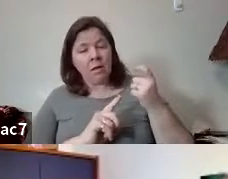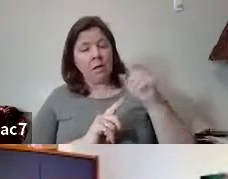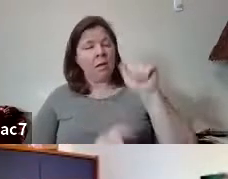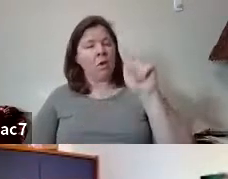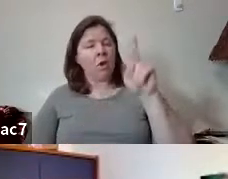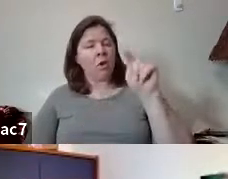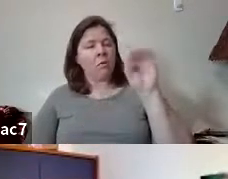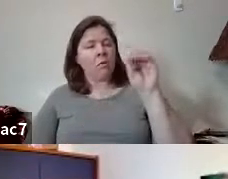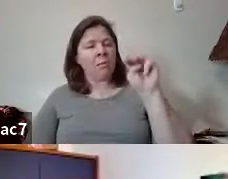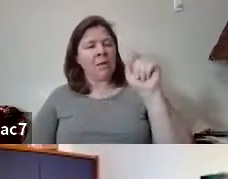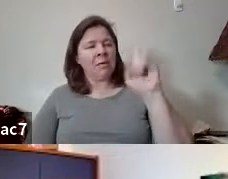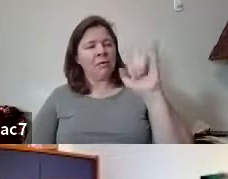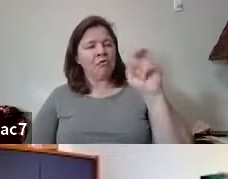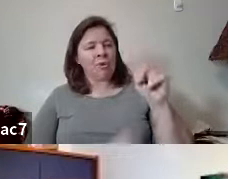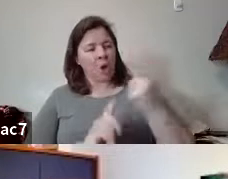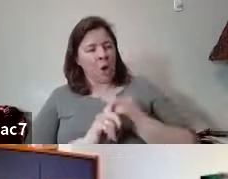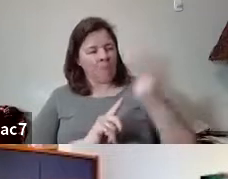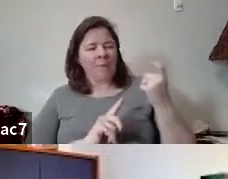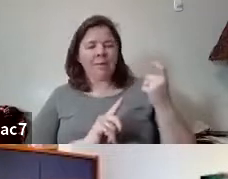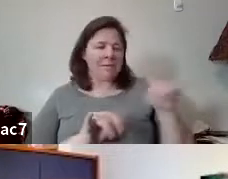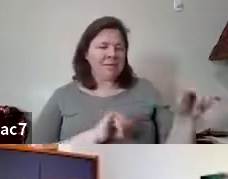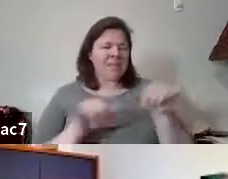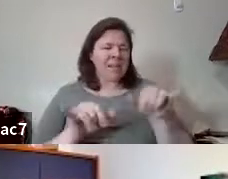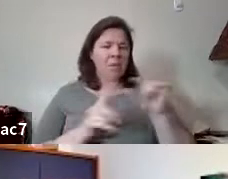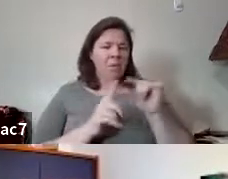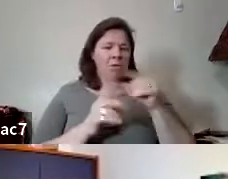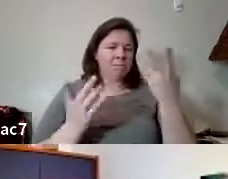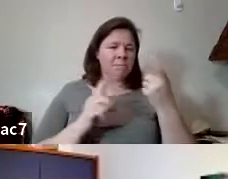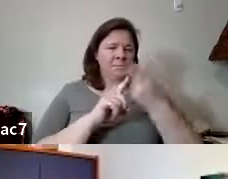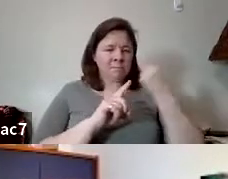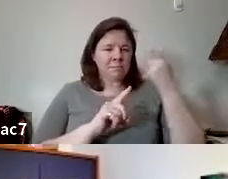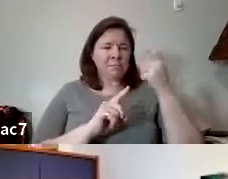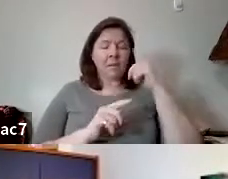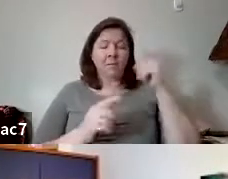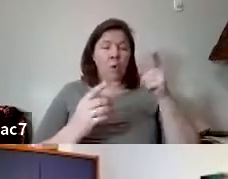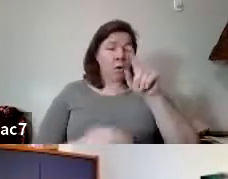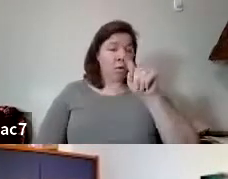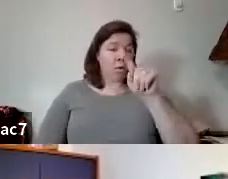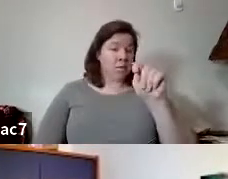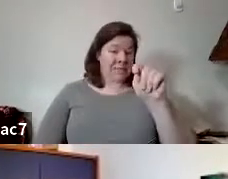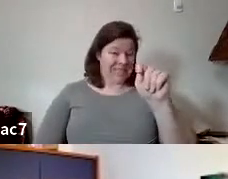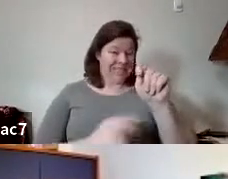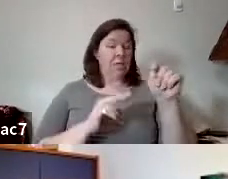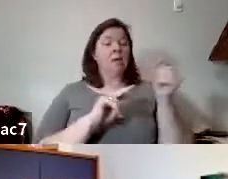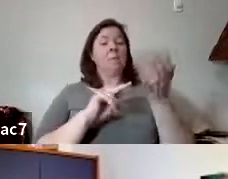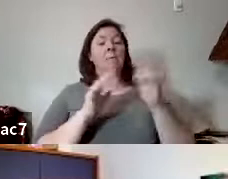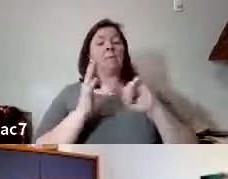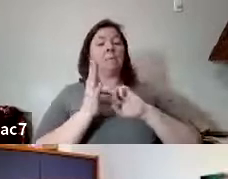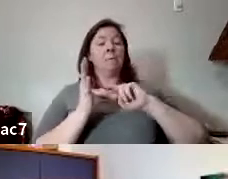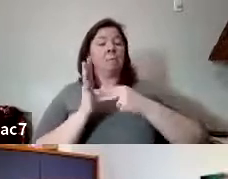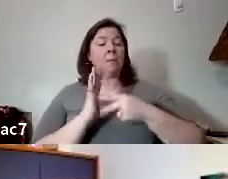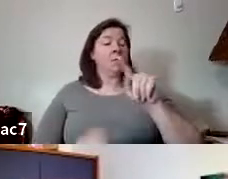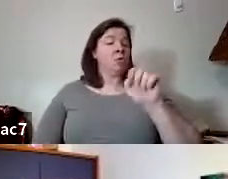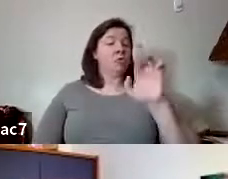automation. I'm trying to, there's two words there, I'm sure of it. The T is for targeted traffic. The M is for